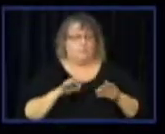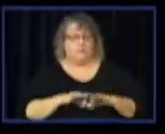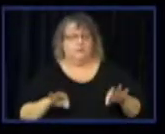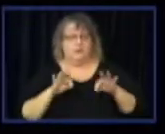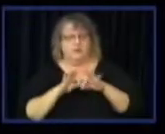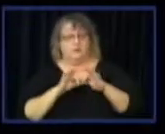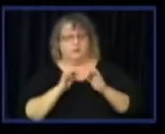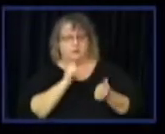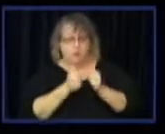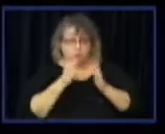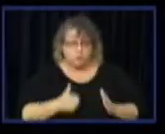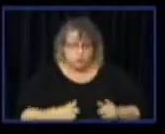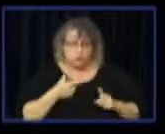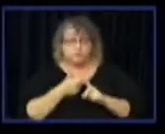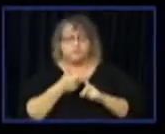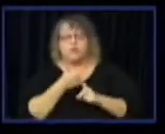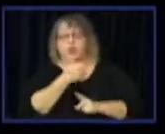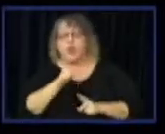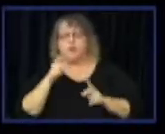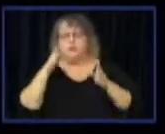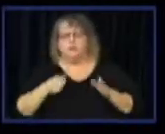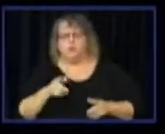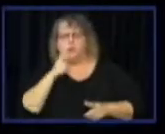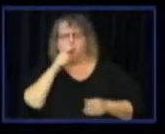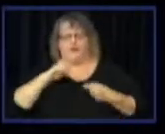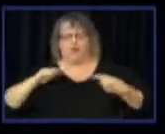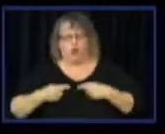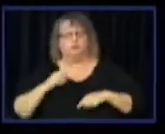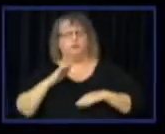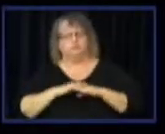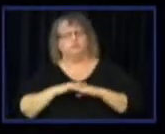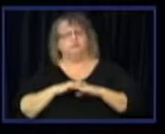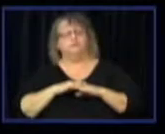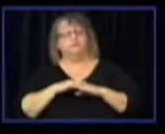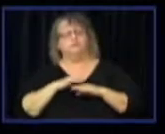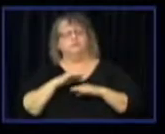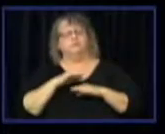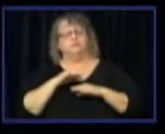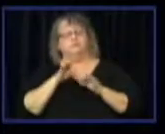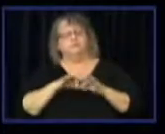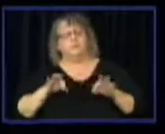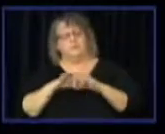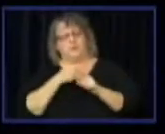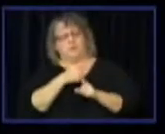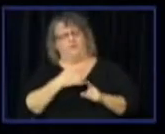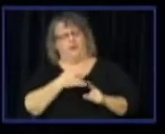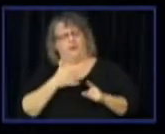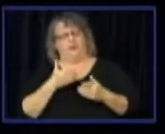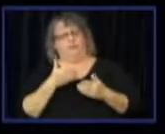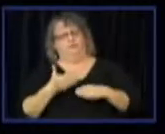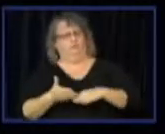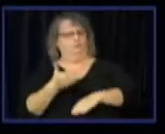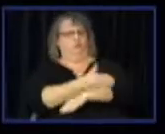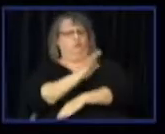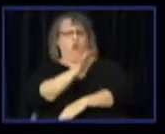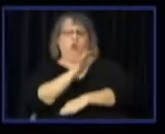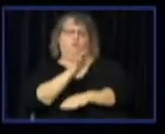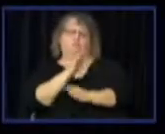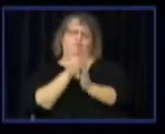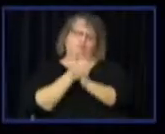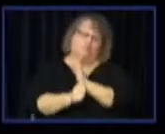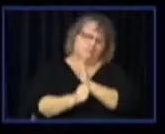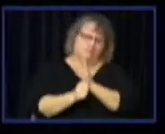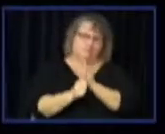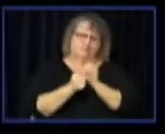an athlete or anyone who's been injured, we try to essentially make them the best they can be with what they